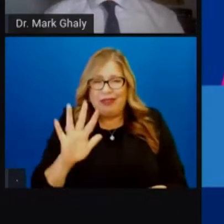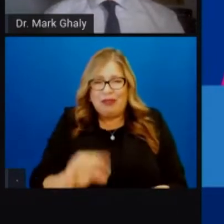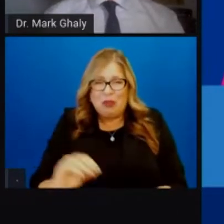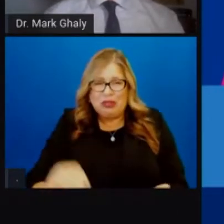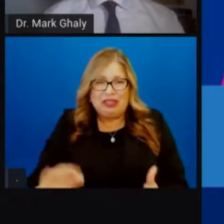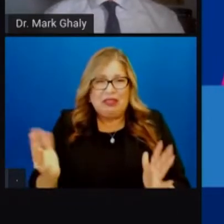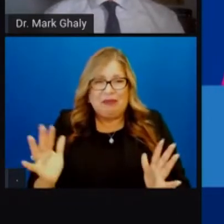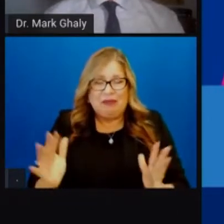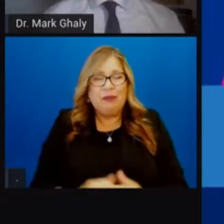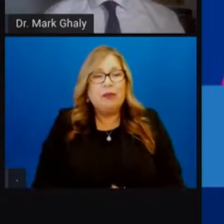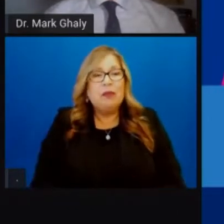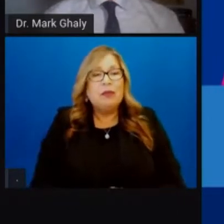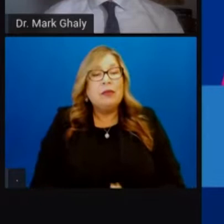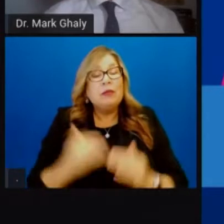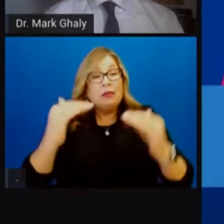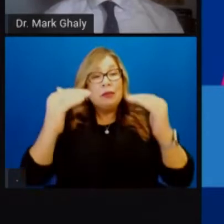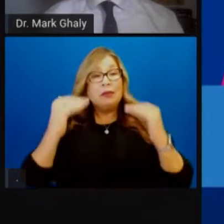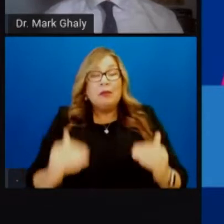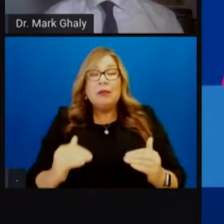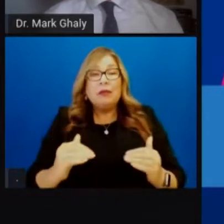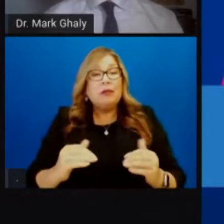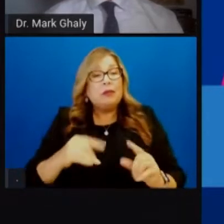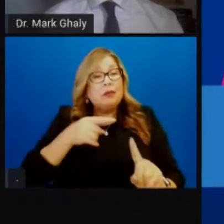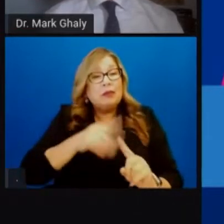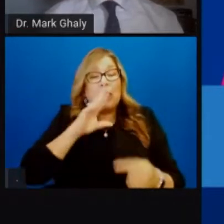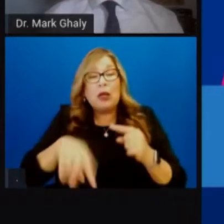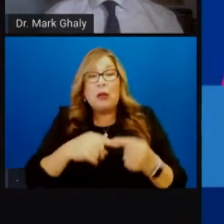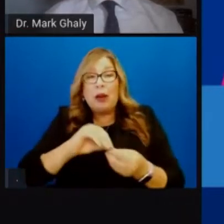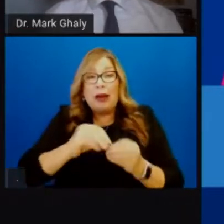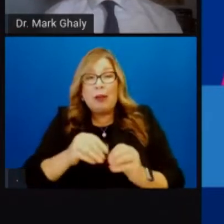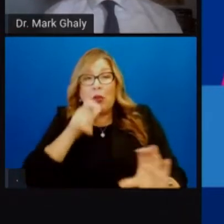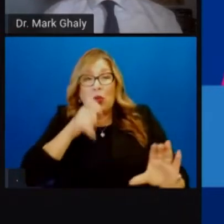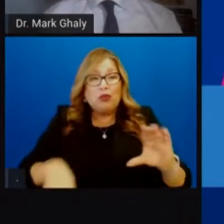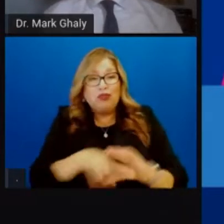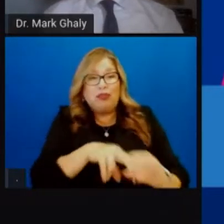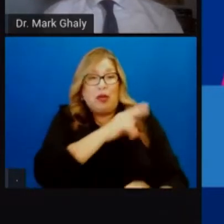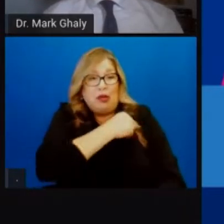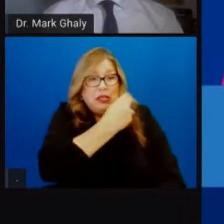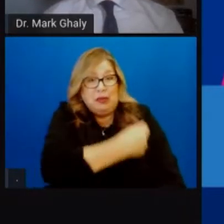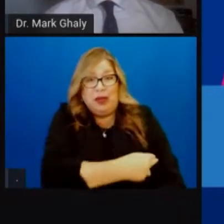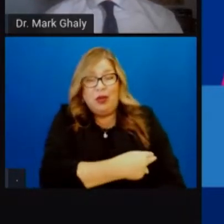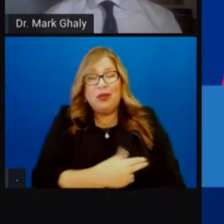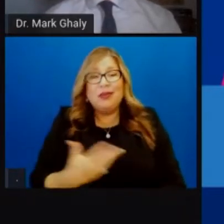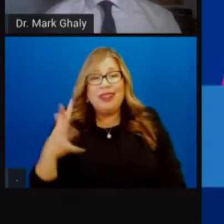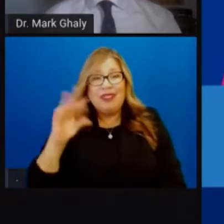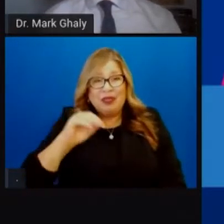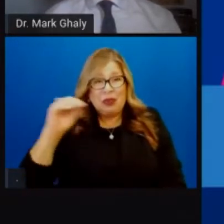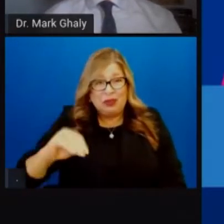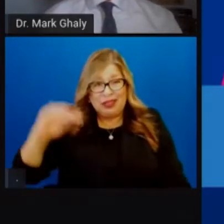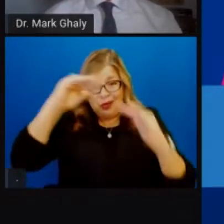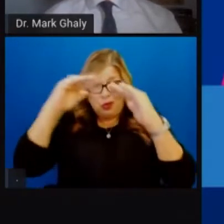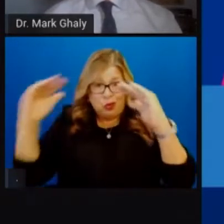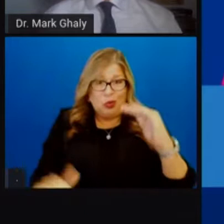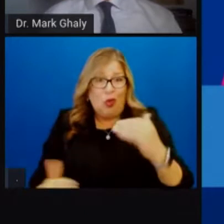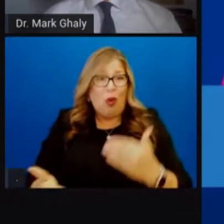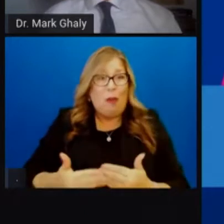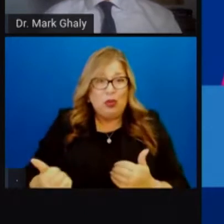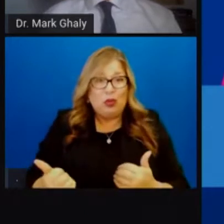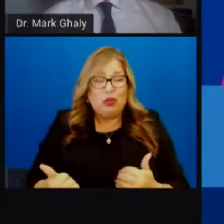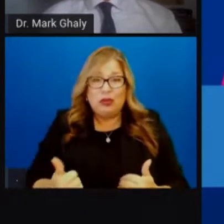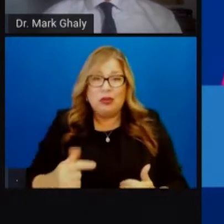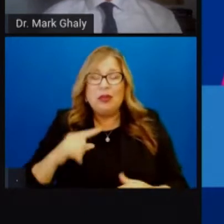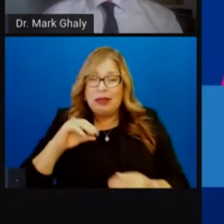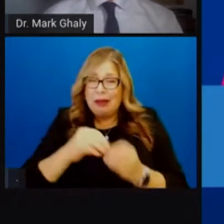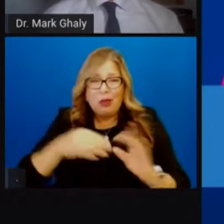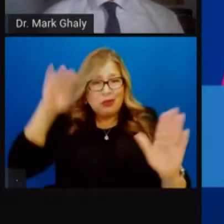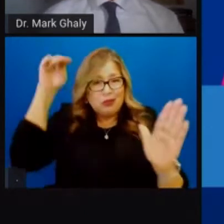Hospitalizations were almost just about half of where we were 2 weeks ago. That number continues to drop